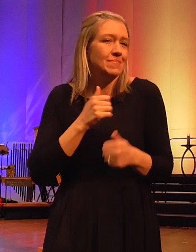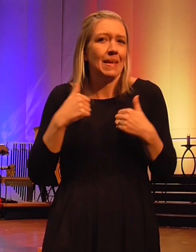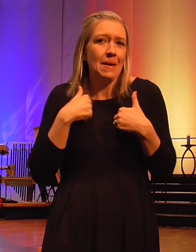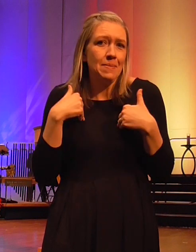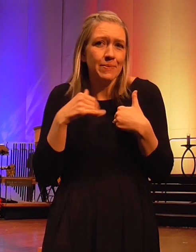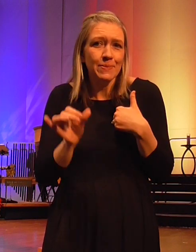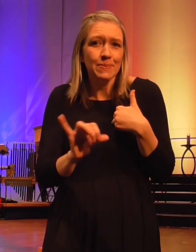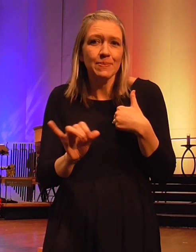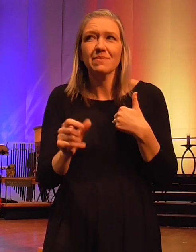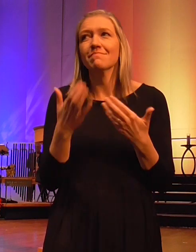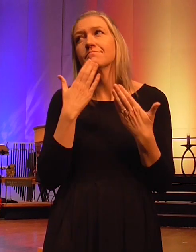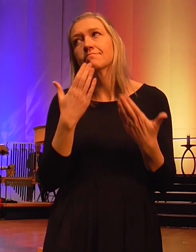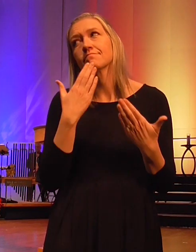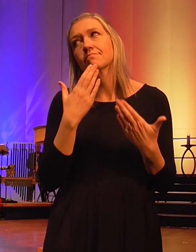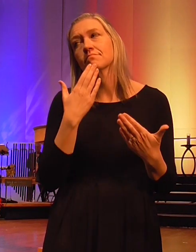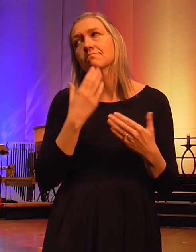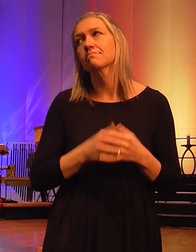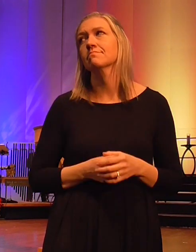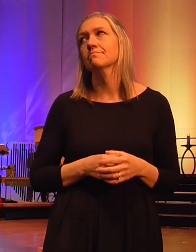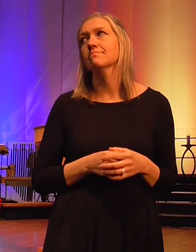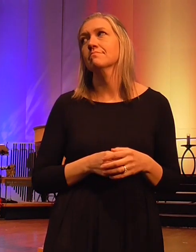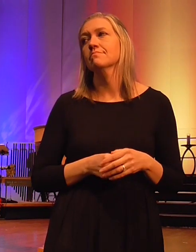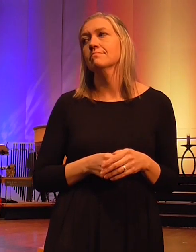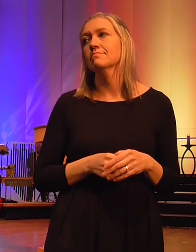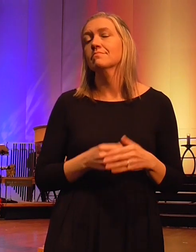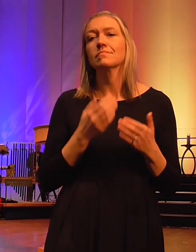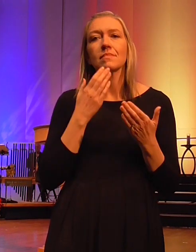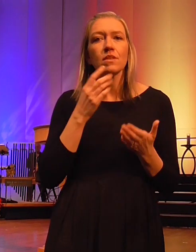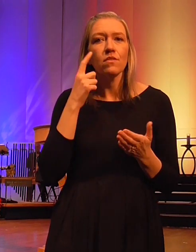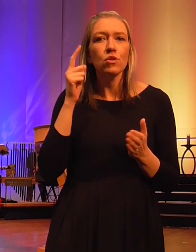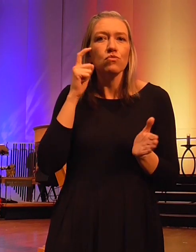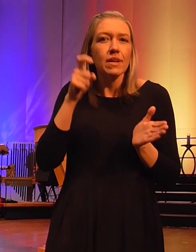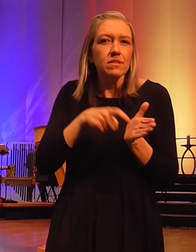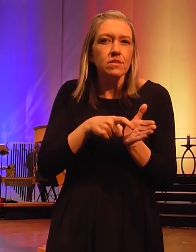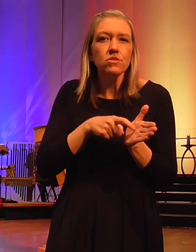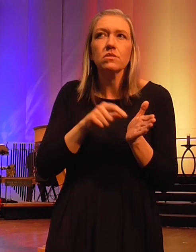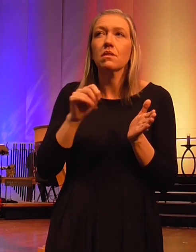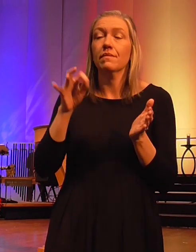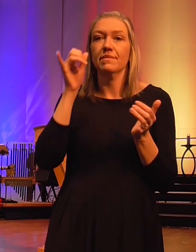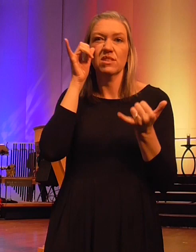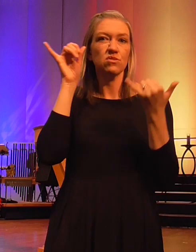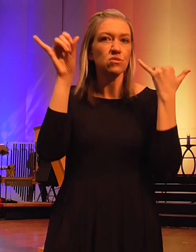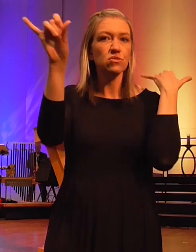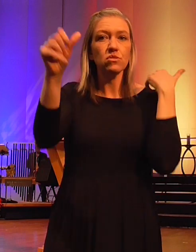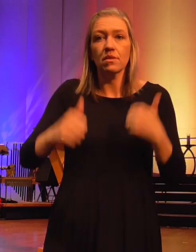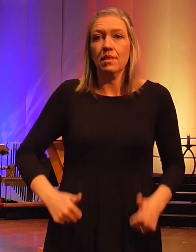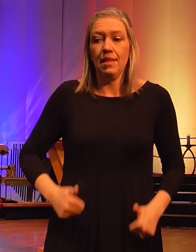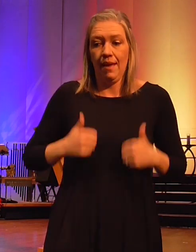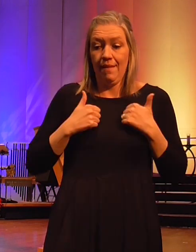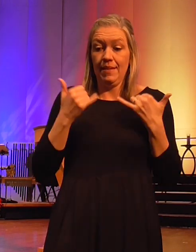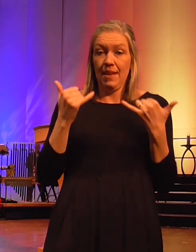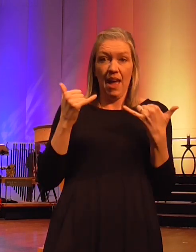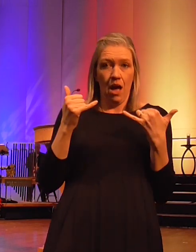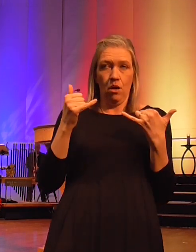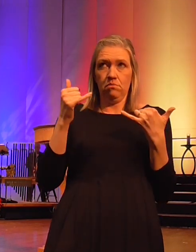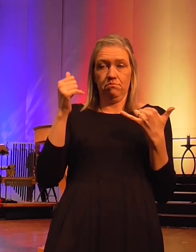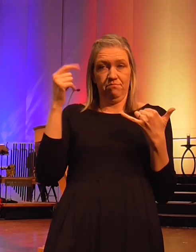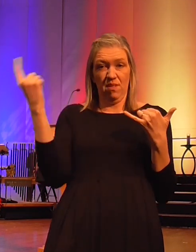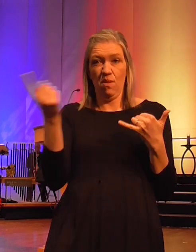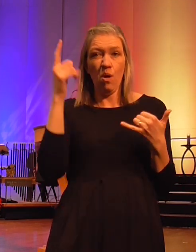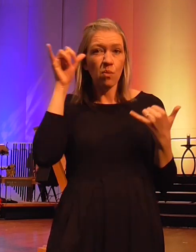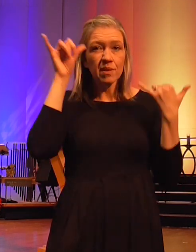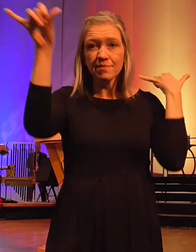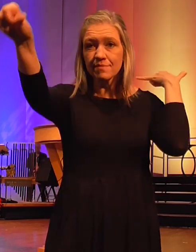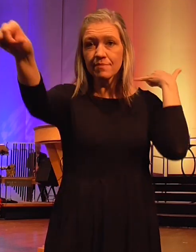So we give thanks for that recognition of that eternal life now and forevermore. And I also